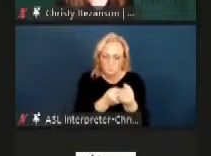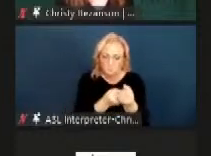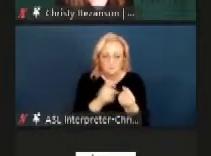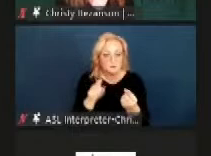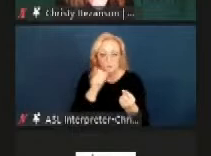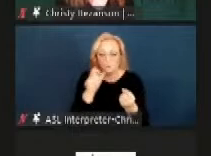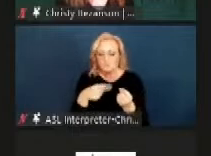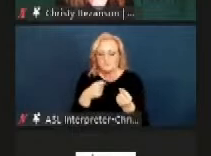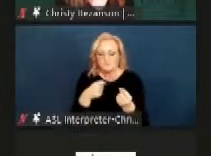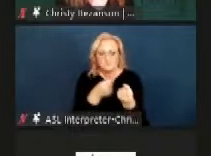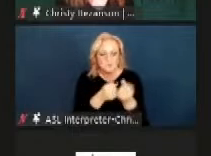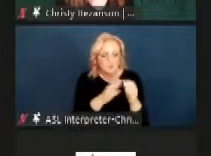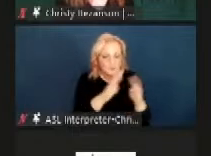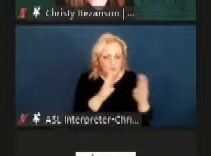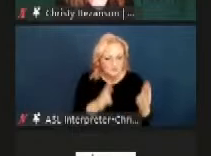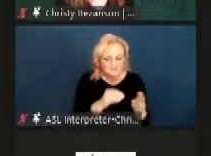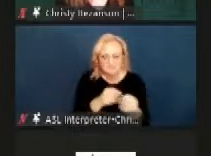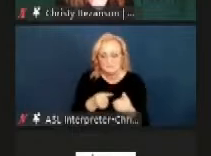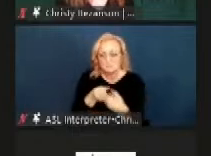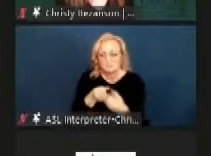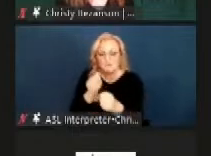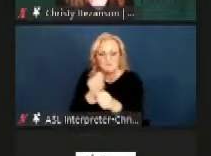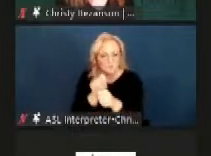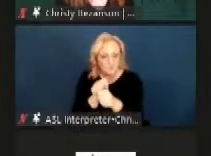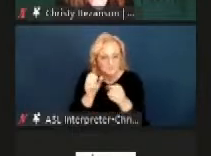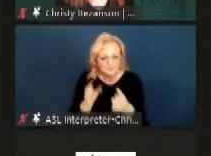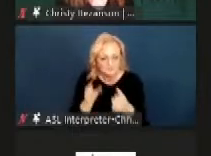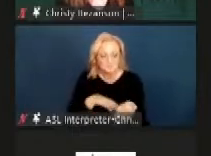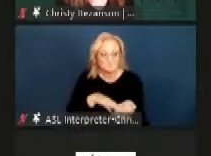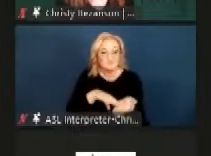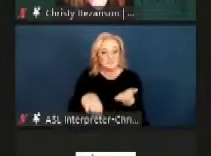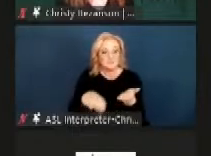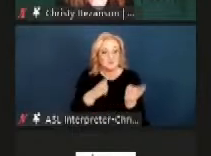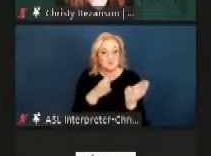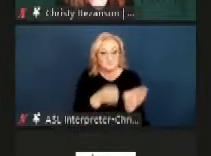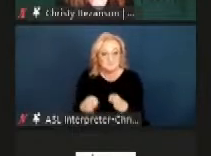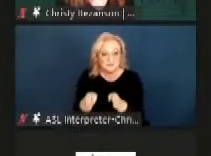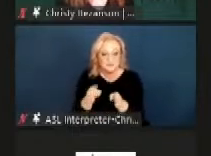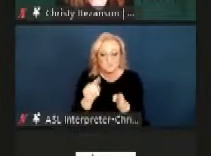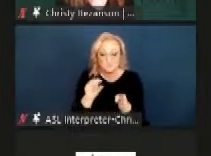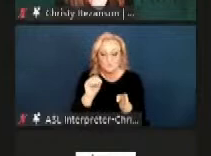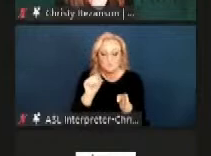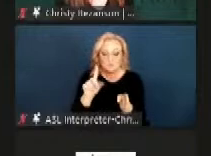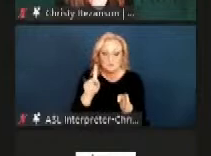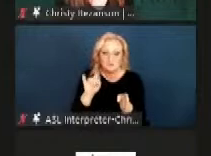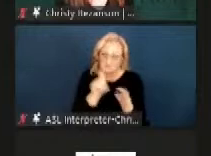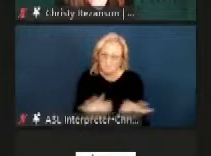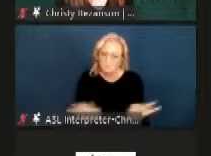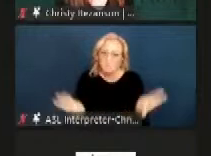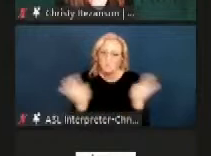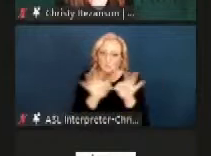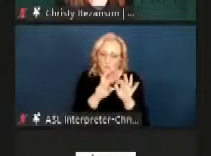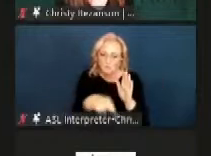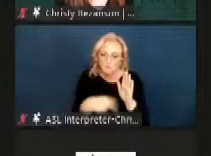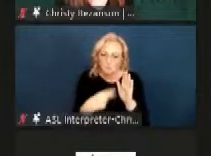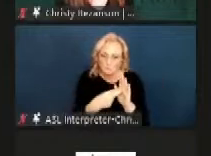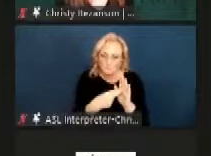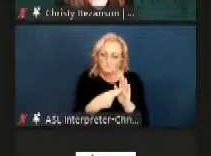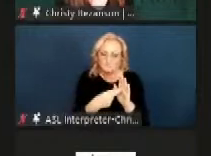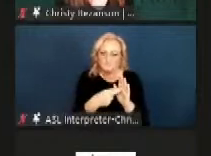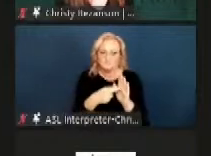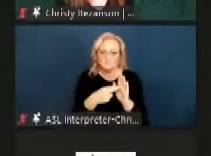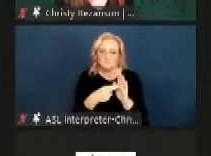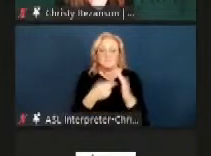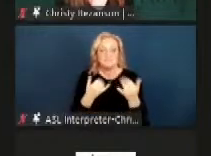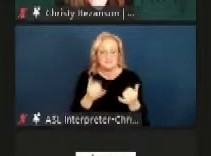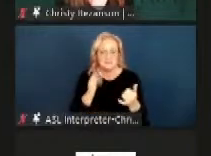supportive employment. So this discharge planners toolkit plays a really important role, and that's what we're going to be talking about today. You're going